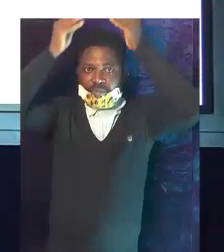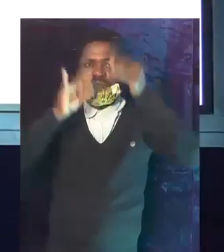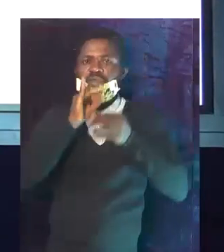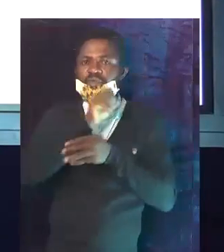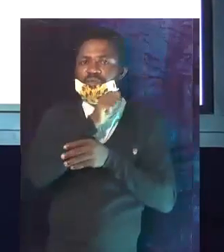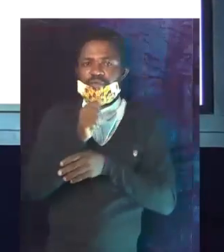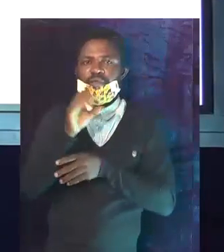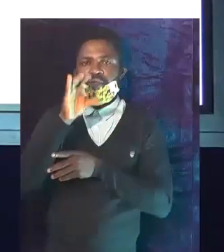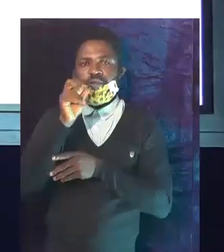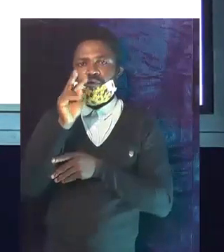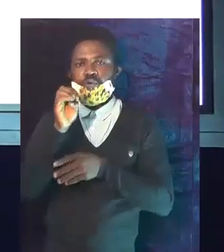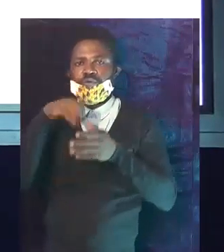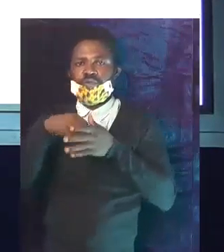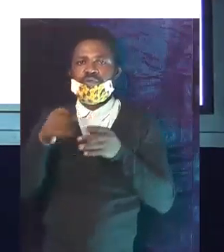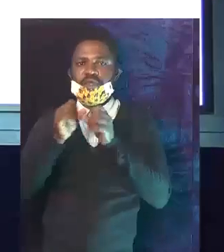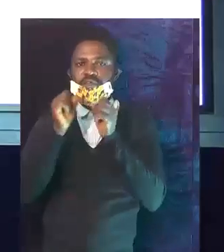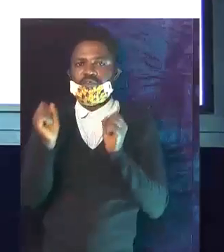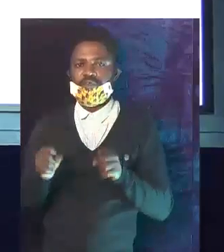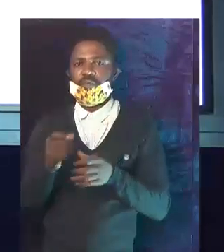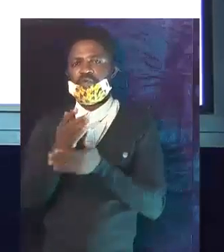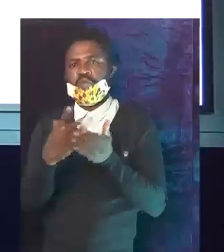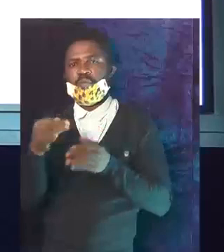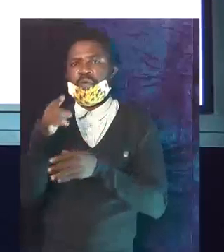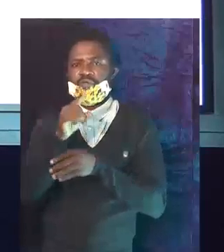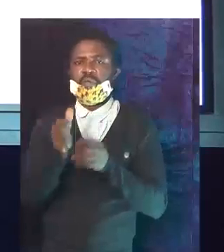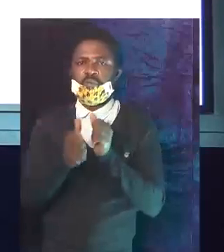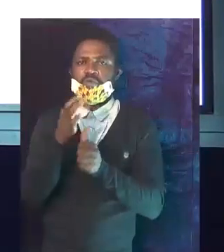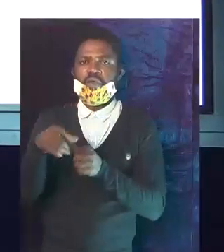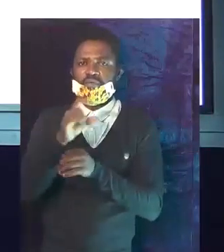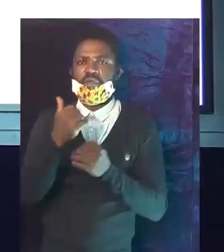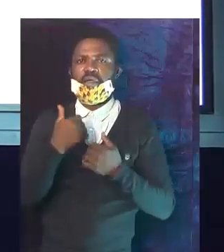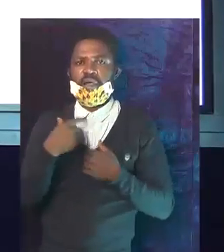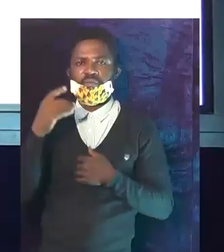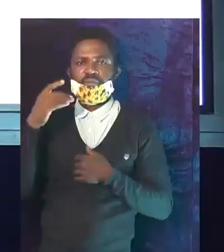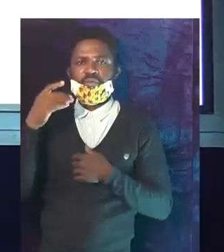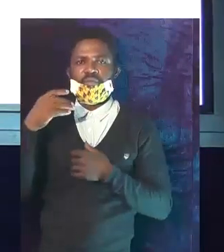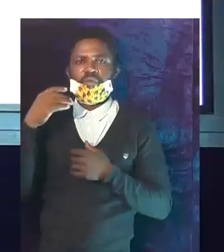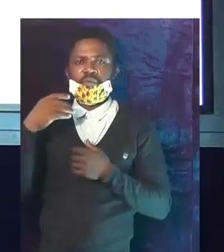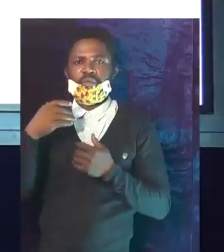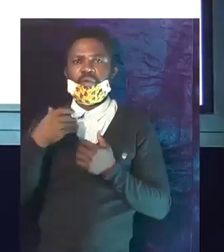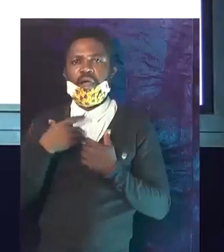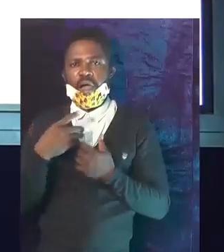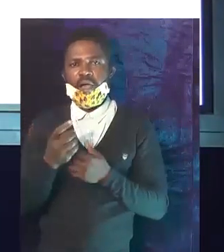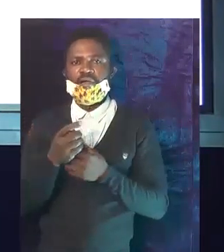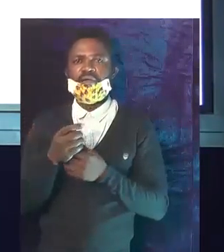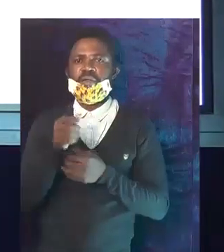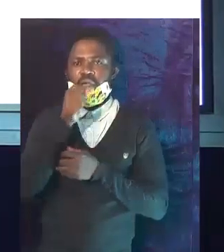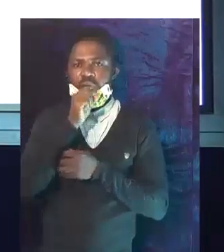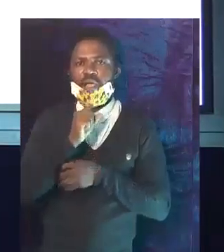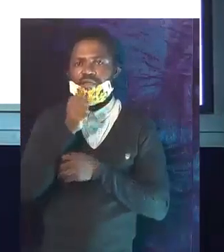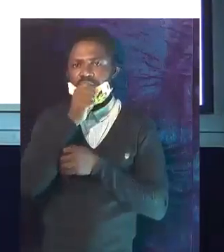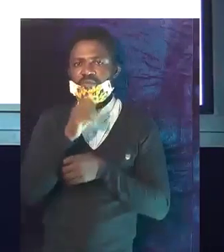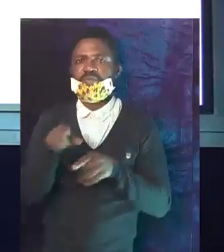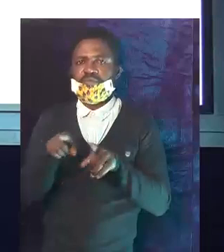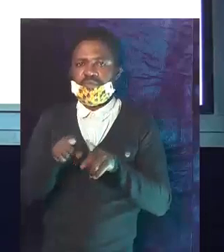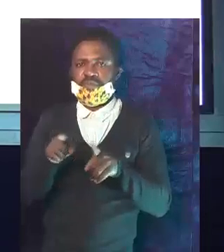is a cone in shape. Of course, some of you, most of you have had ice cream. It's in the shape of a cone.